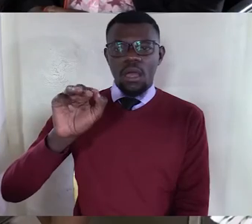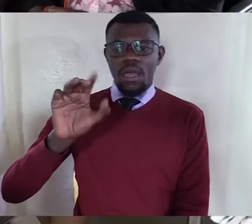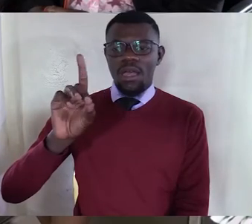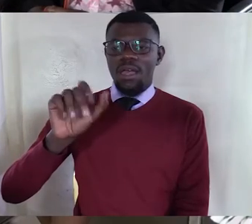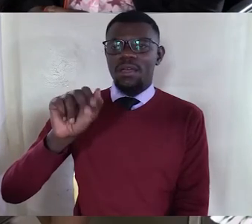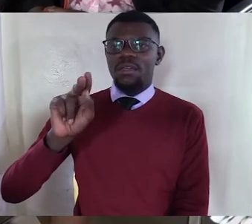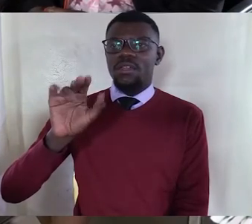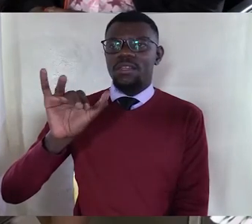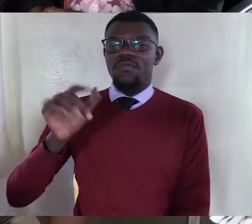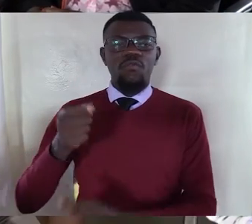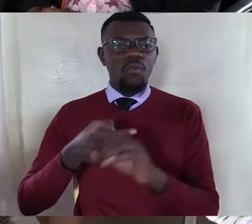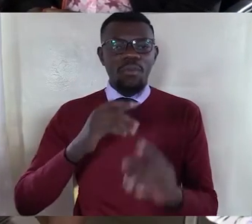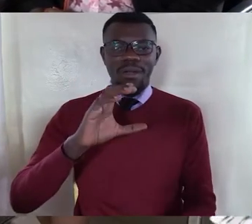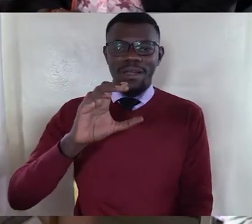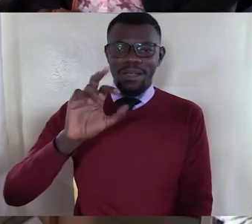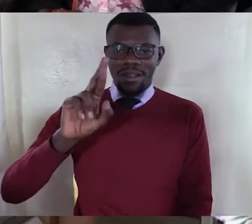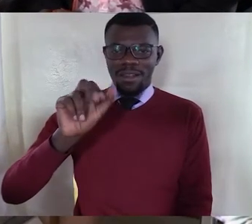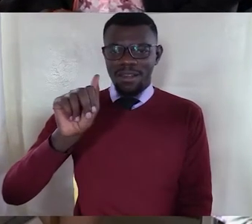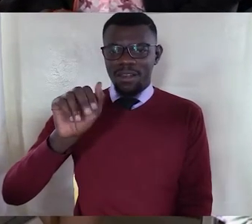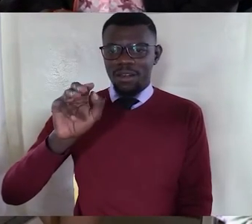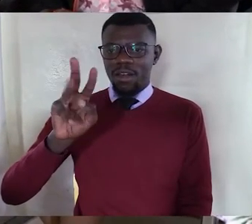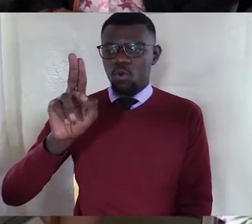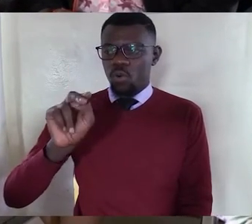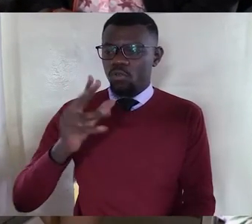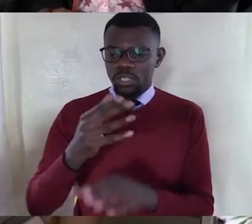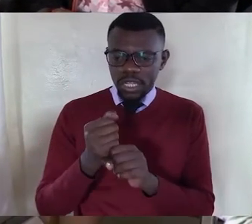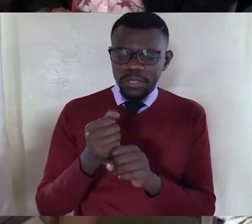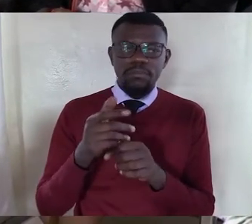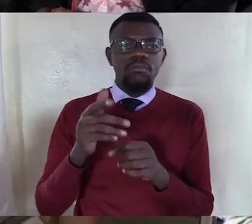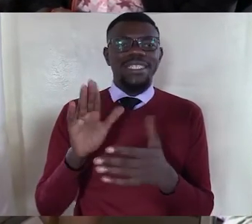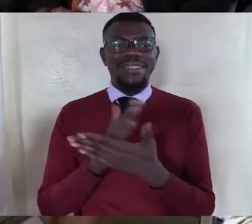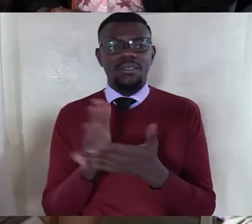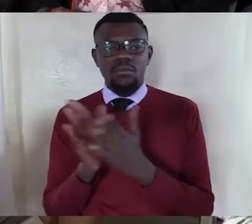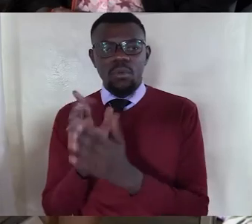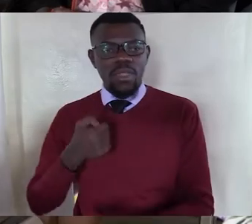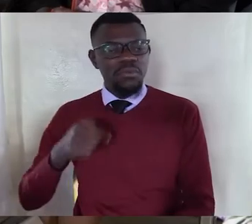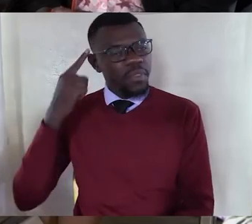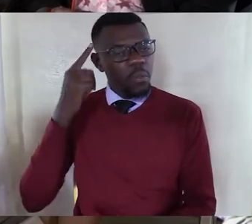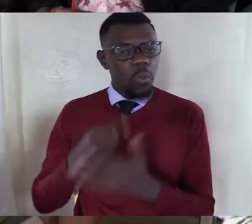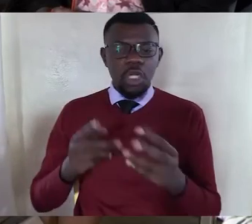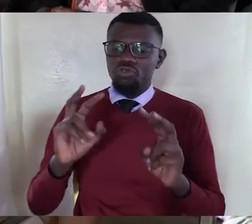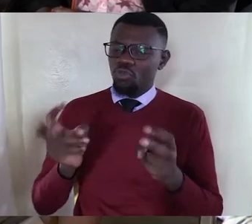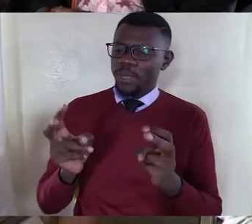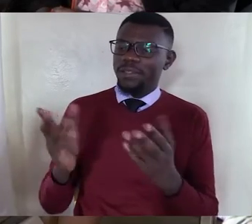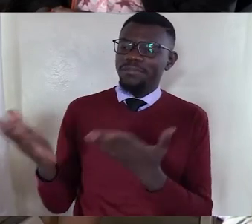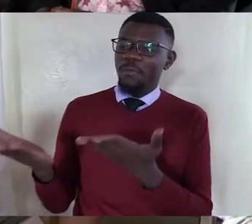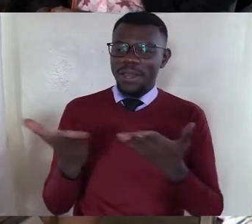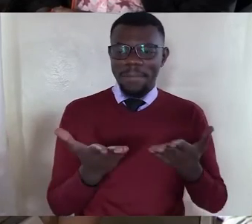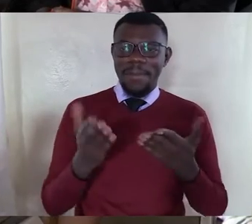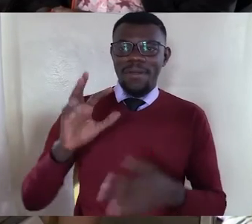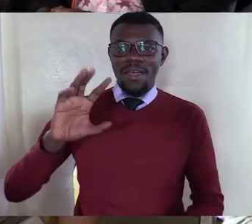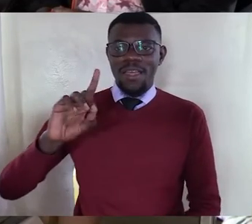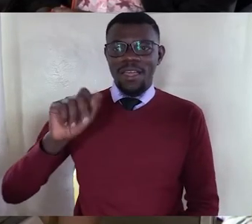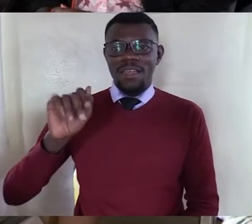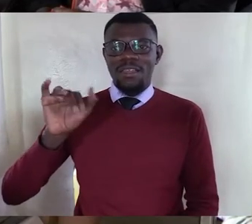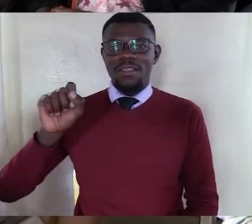we need to talk about, and I was hoping to hear from IBC, Madam Chairperson of IBC, Betty, so